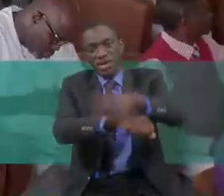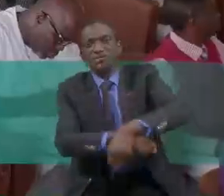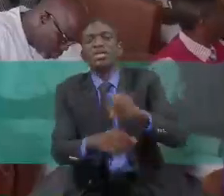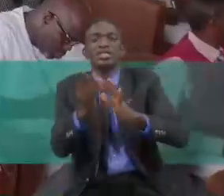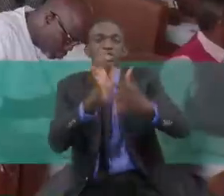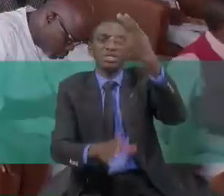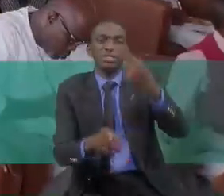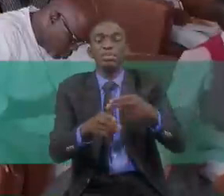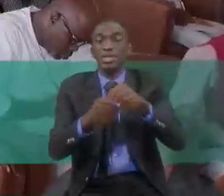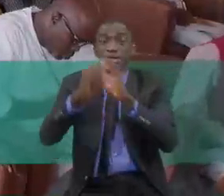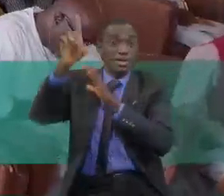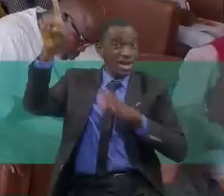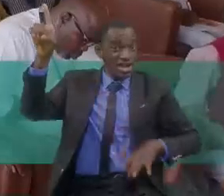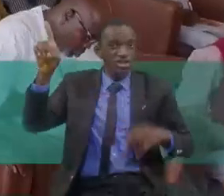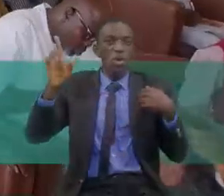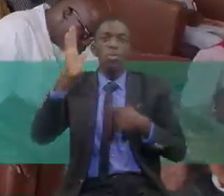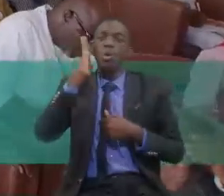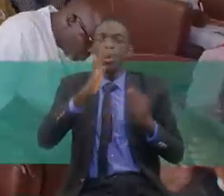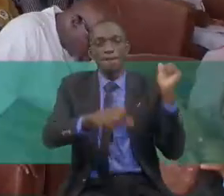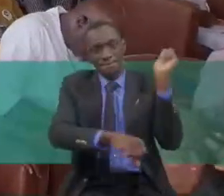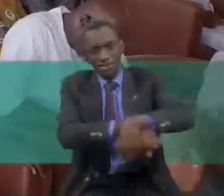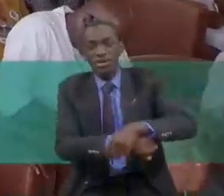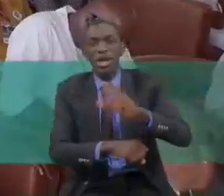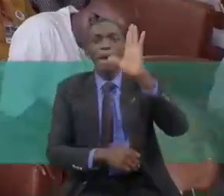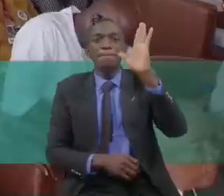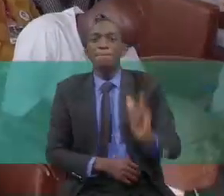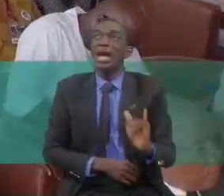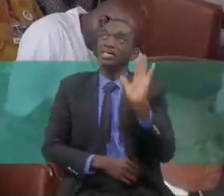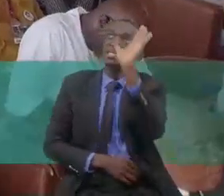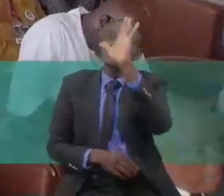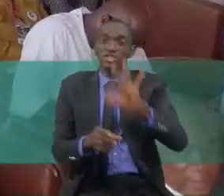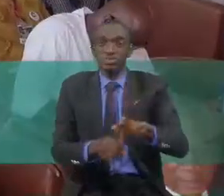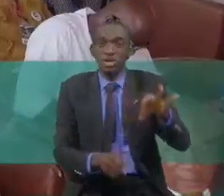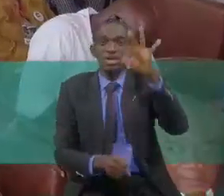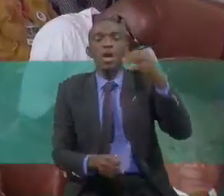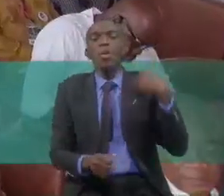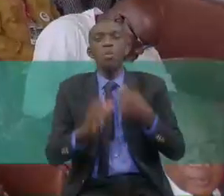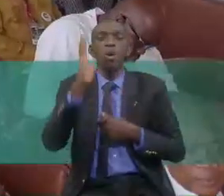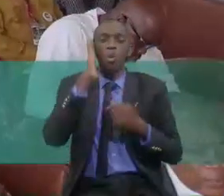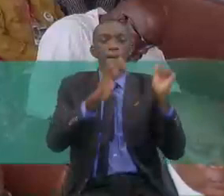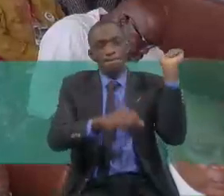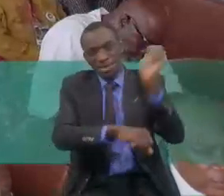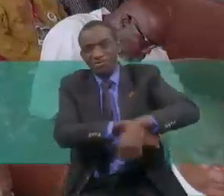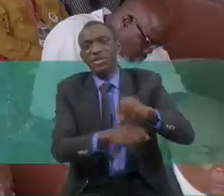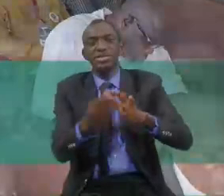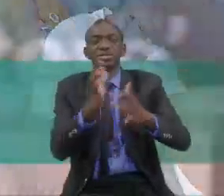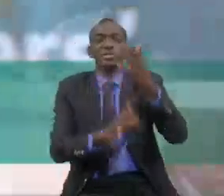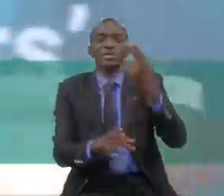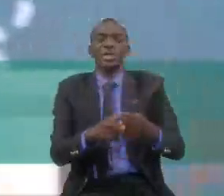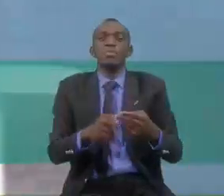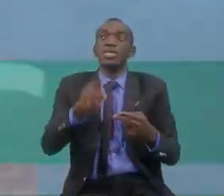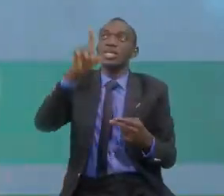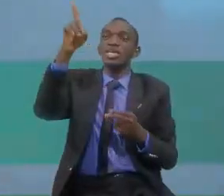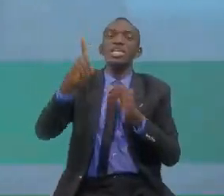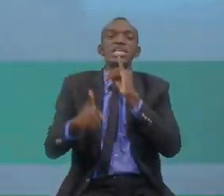prevail. By the Spirit, we will prevail. Is the prevailing spirit, and